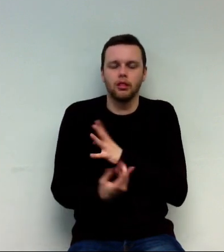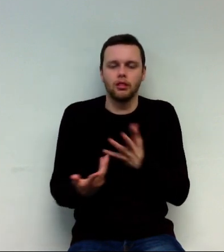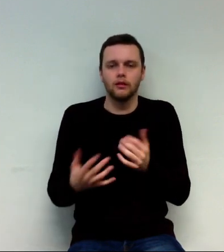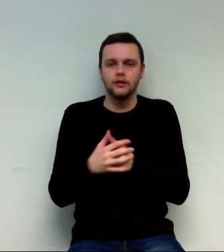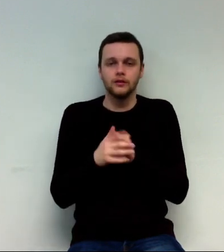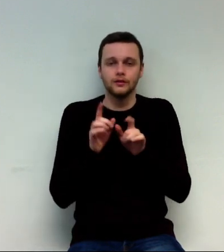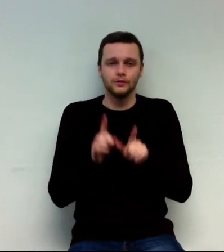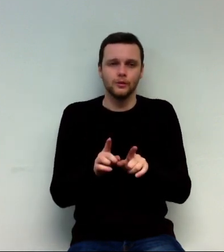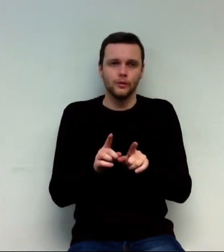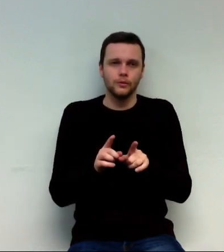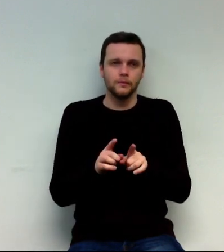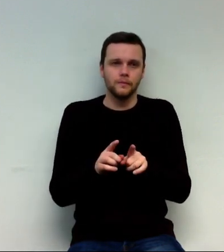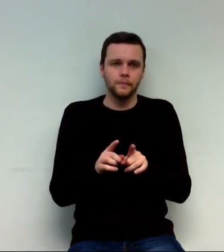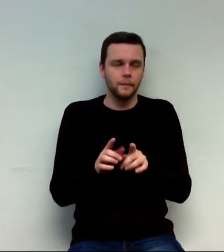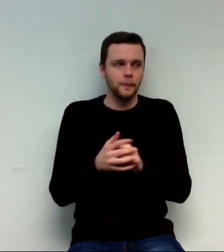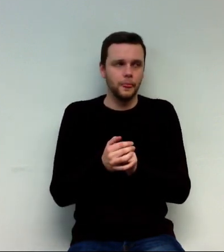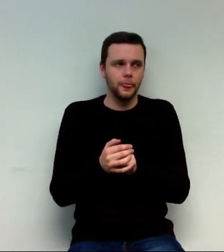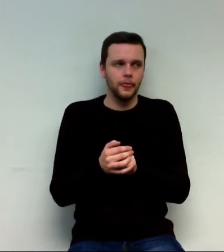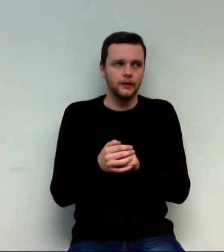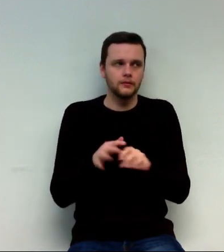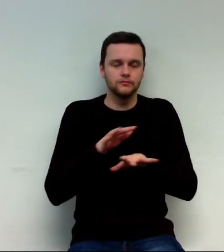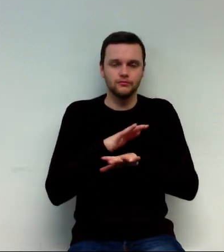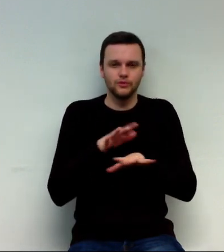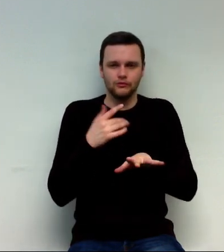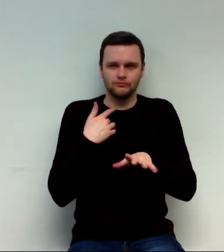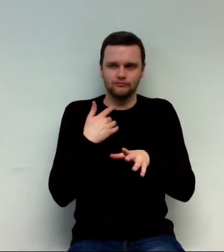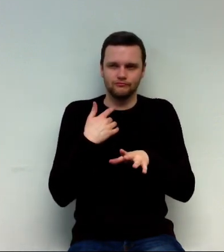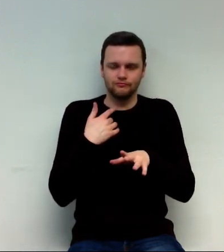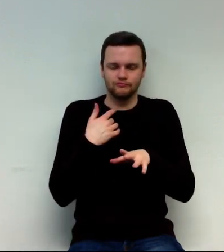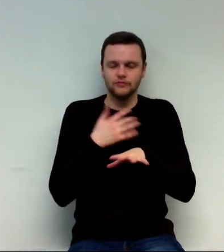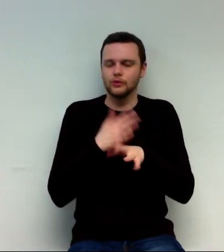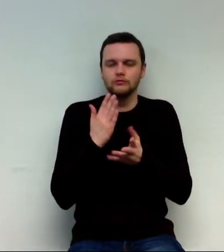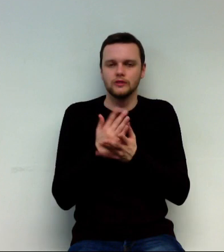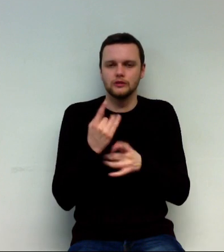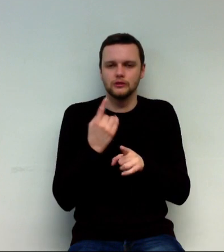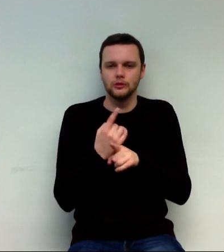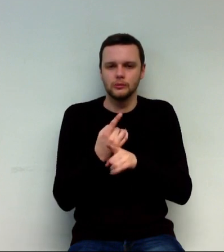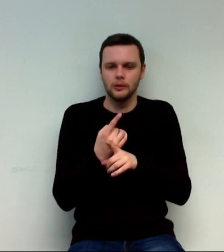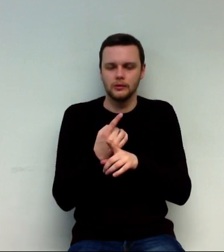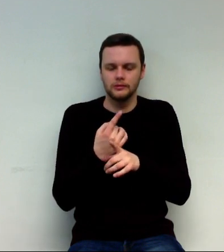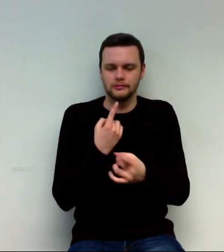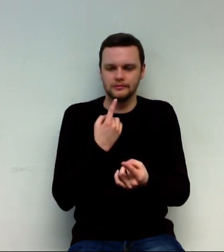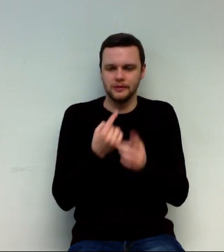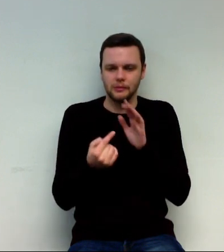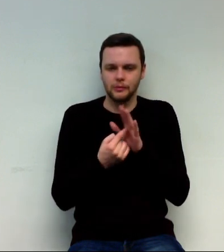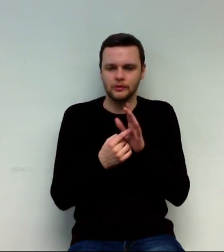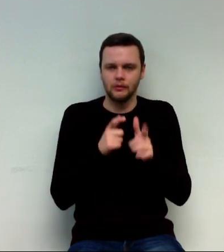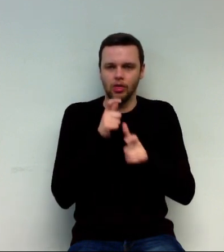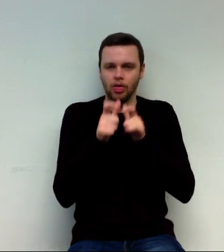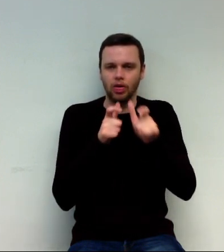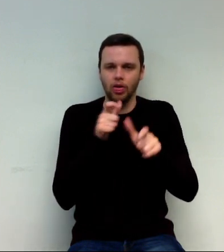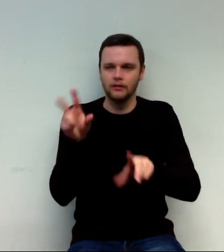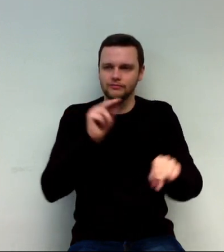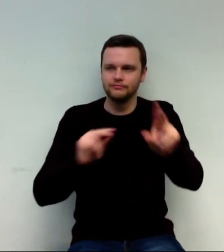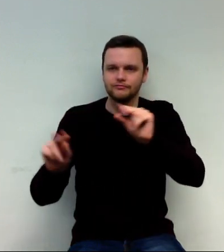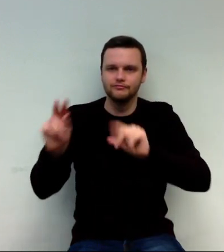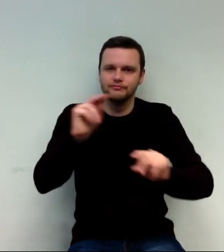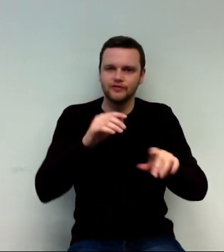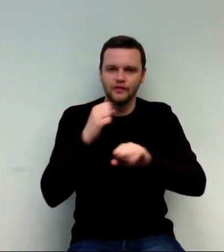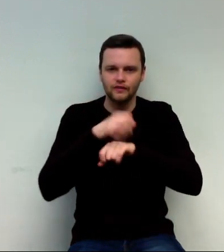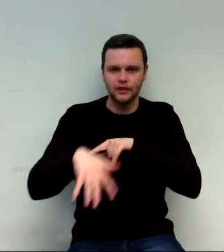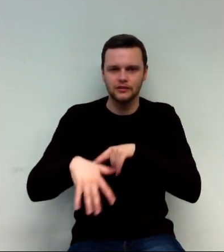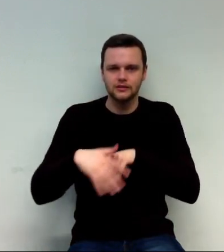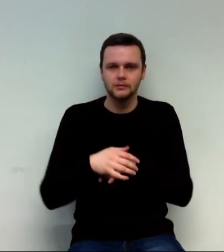And also, we've not really talked about the importance of word of mouth at the Fringe yet.